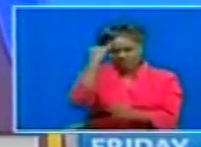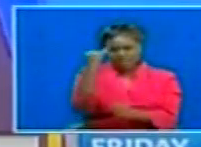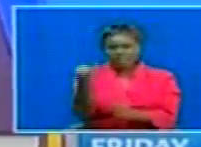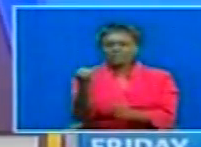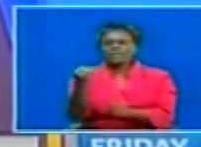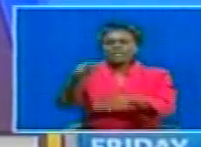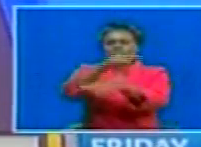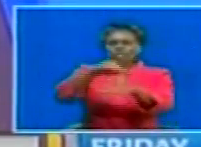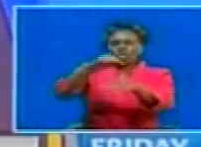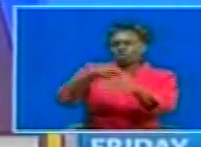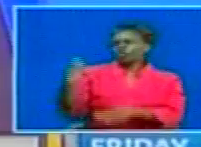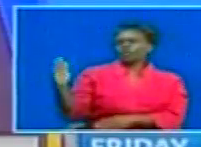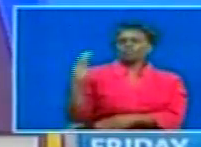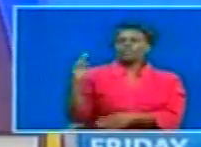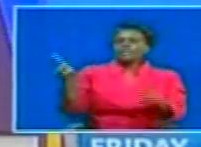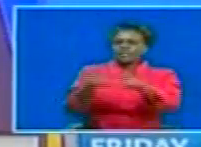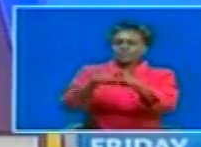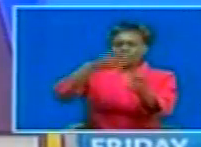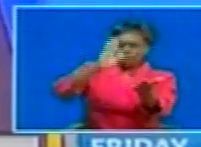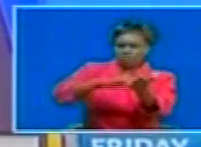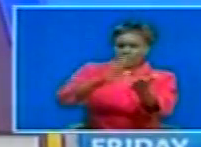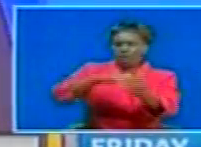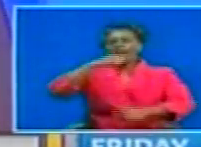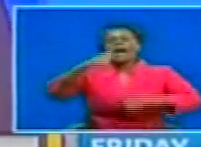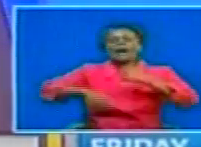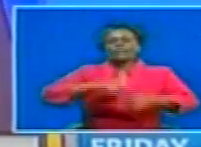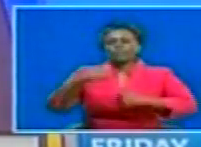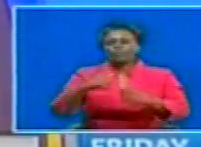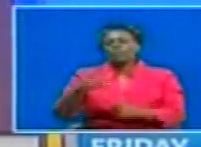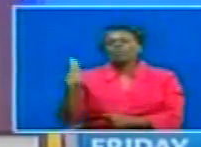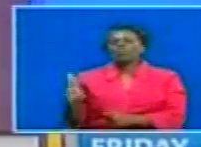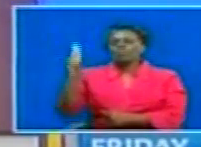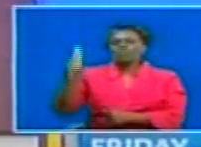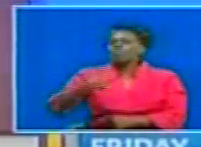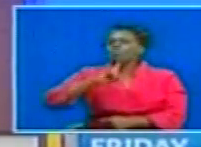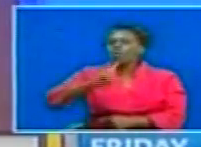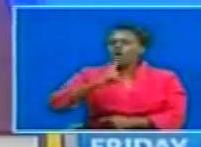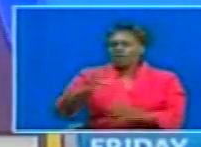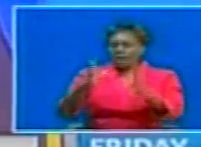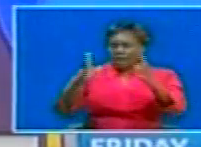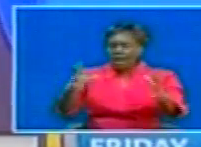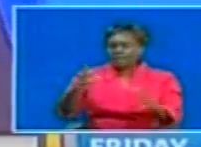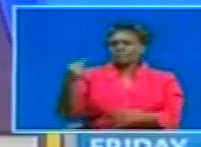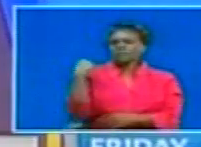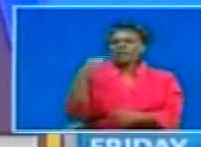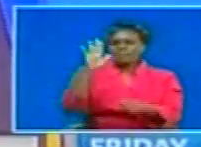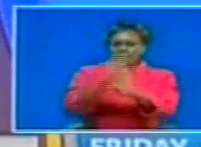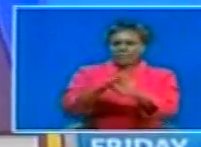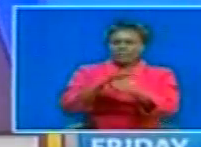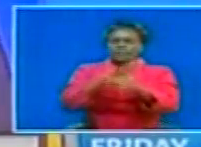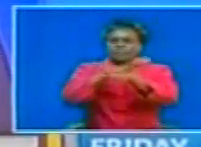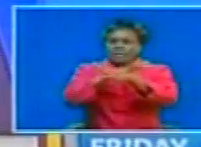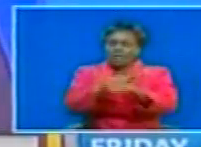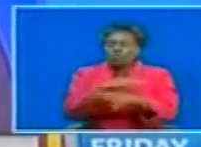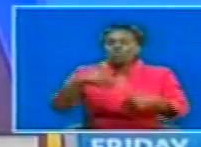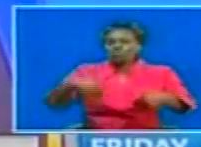to national security and recommend appropriate actions. Uhuru cautioned that a large number of idle and